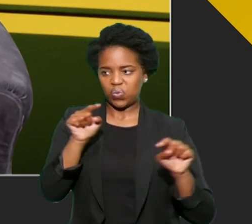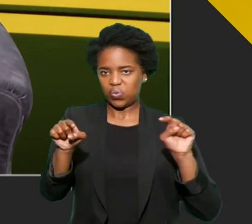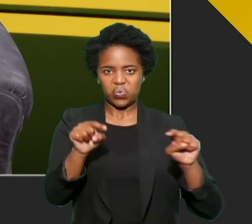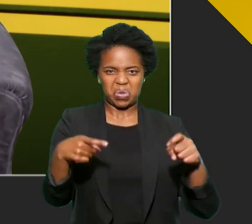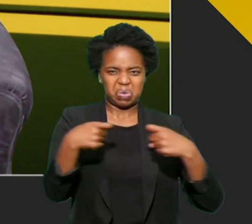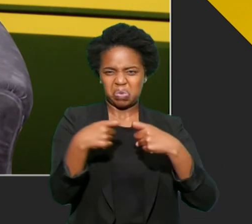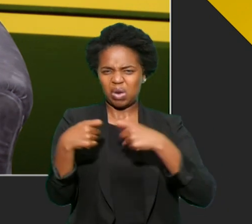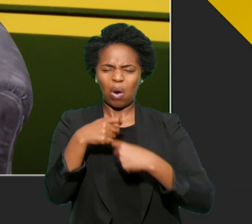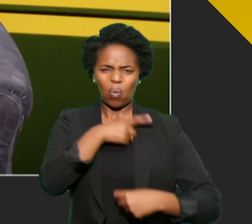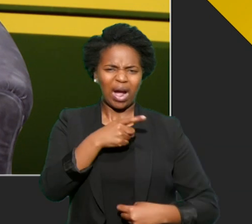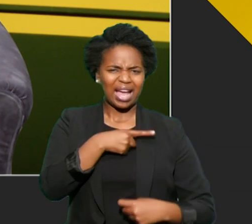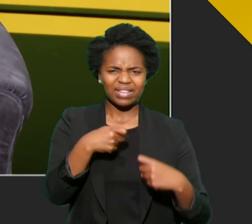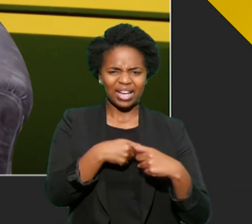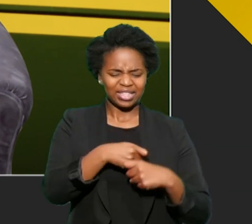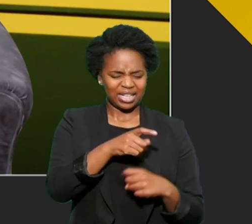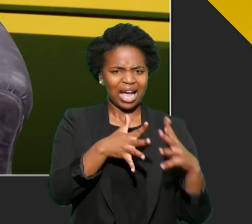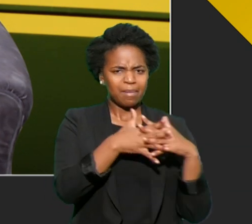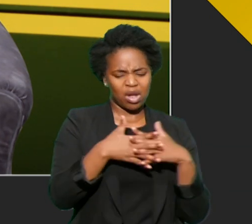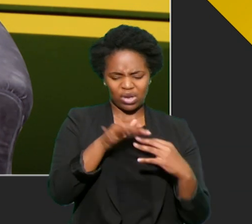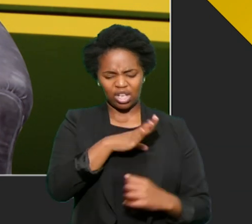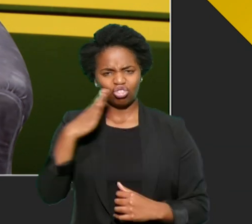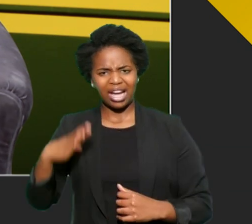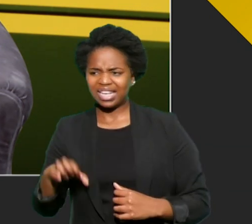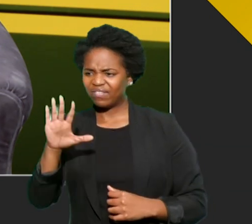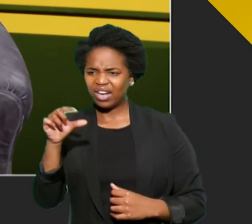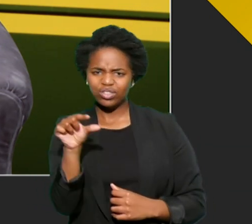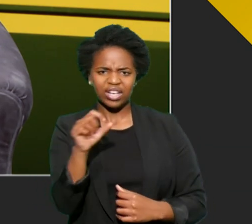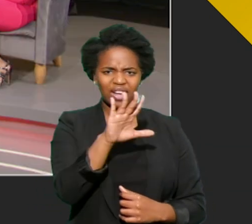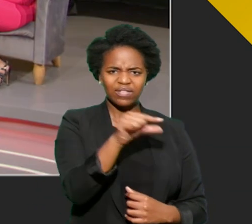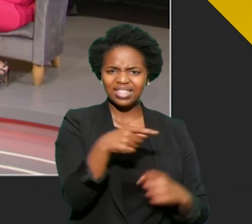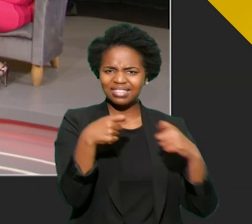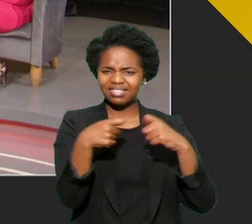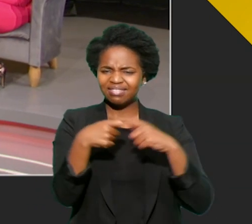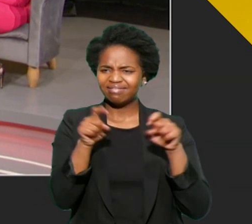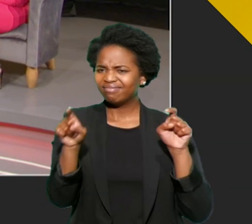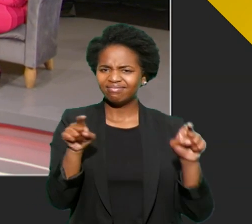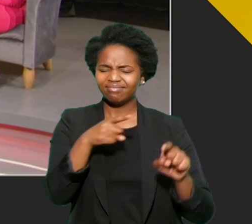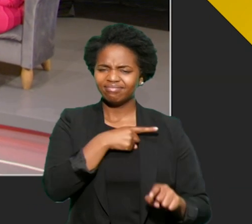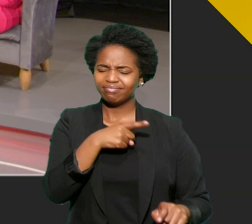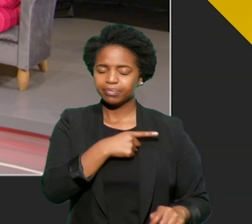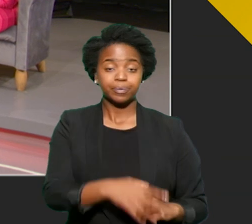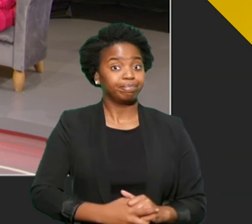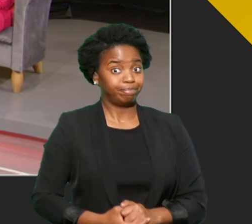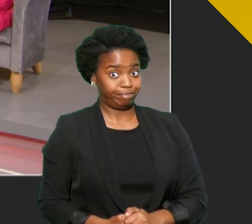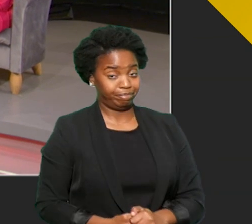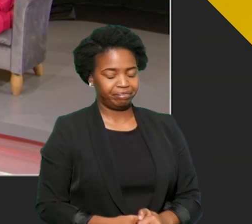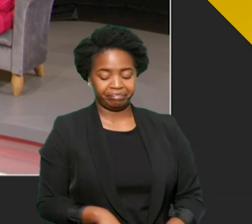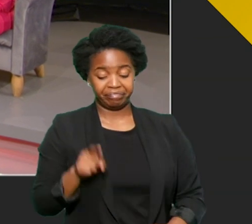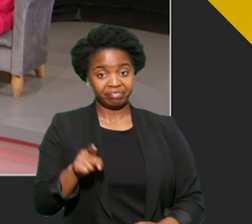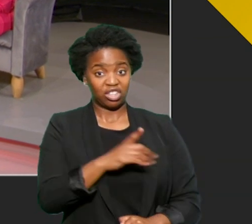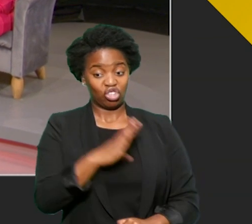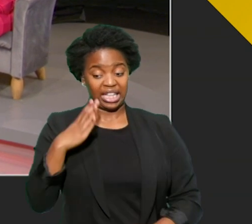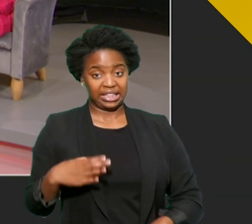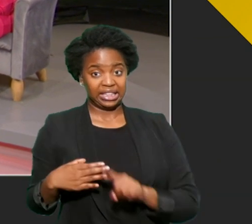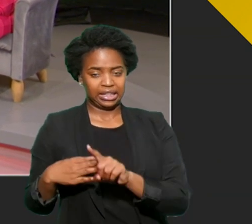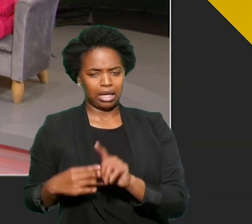of why is there such a fight over 5G itself? It turns out that the Chinese have